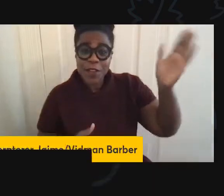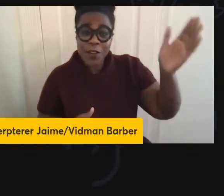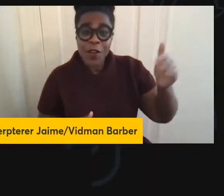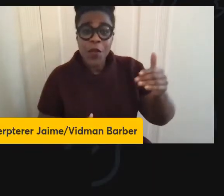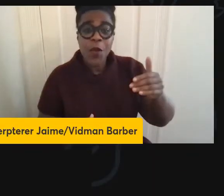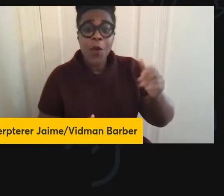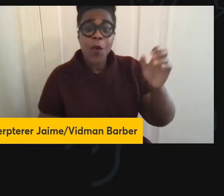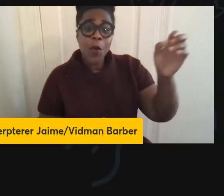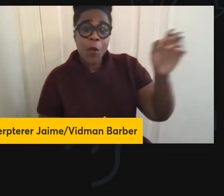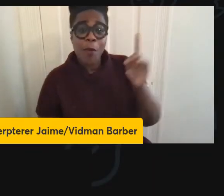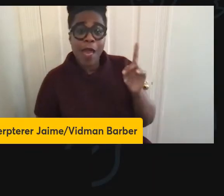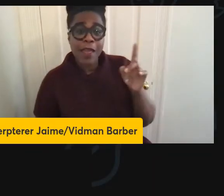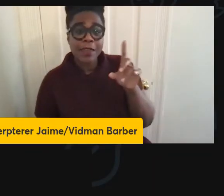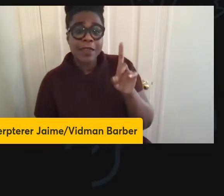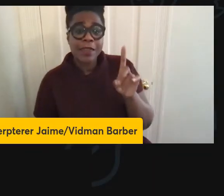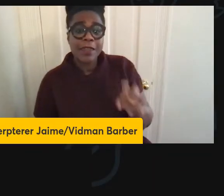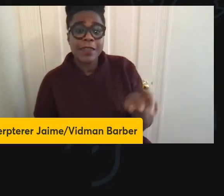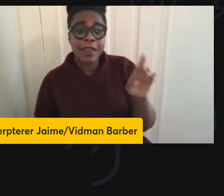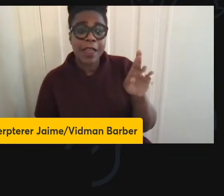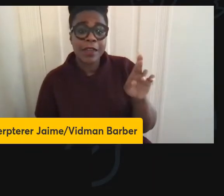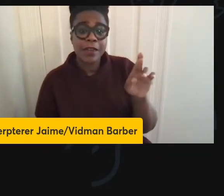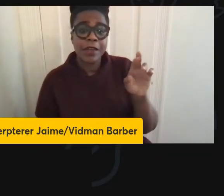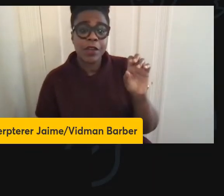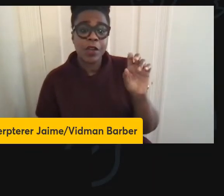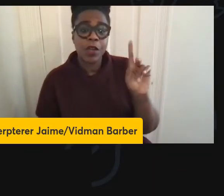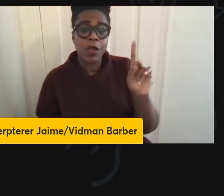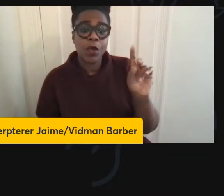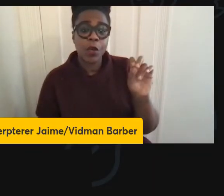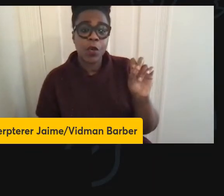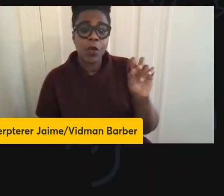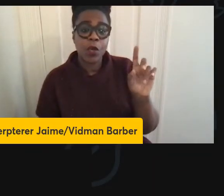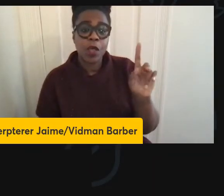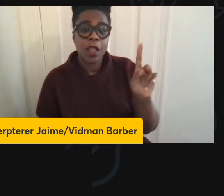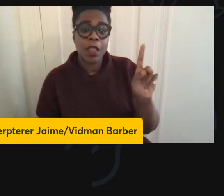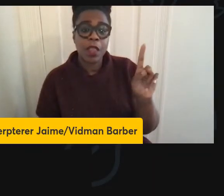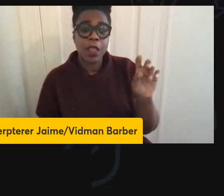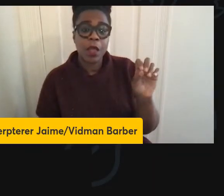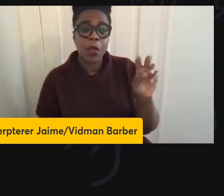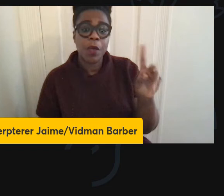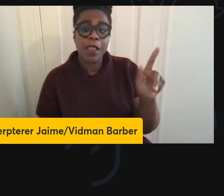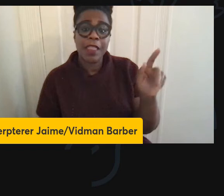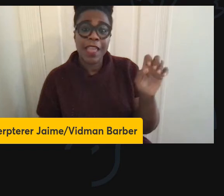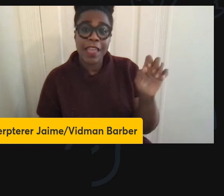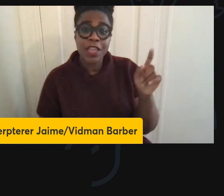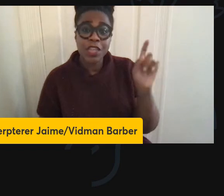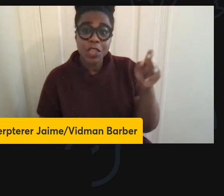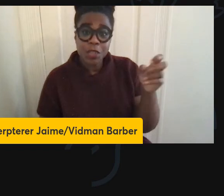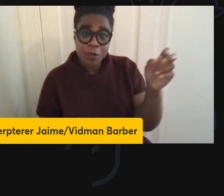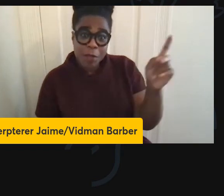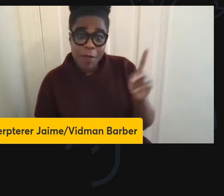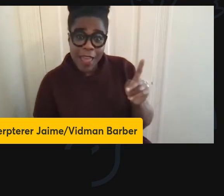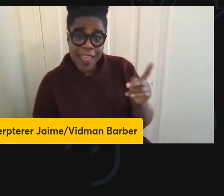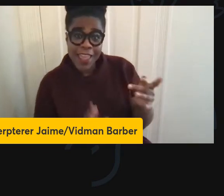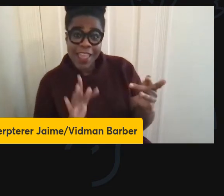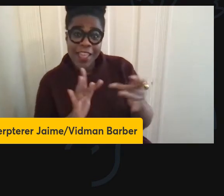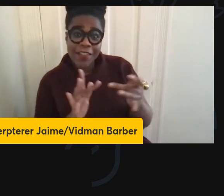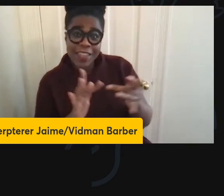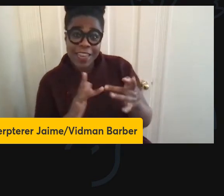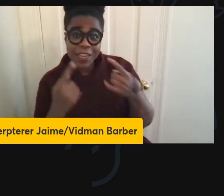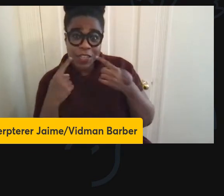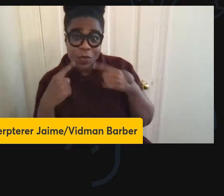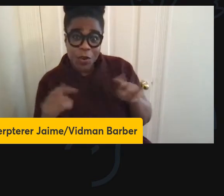back to Dr. Elijah Kolawole Oladipo that we should have back now if the connection is